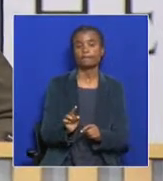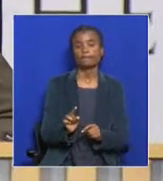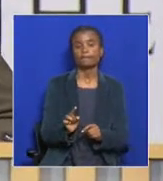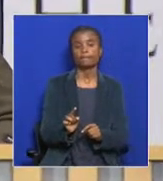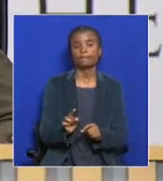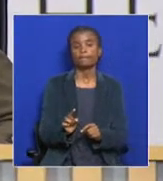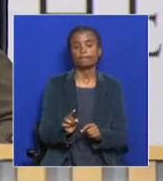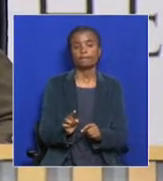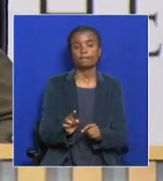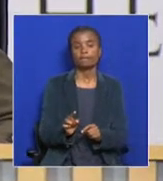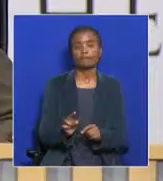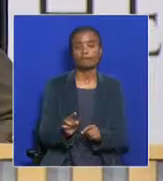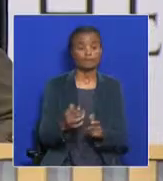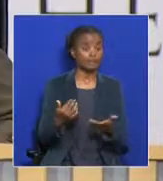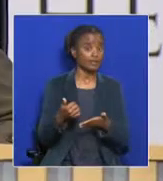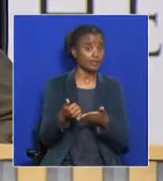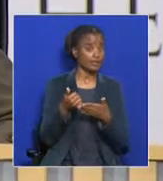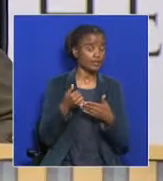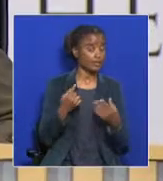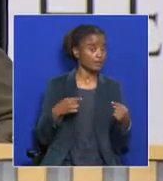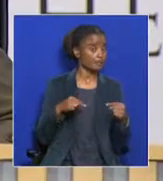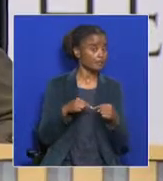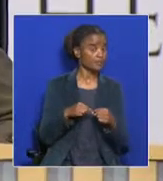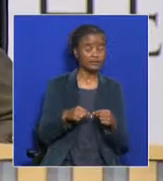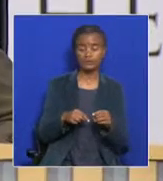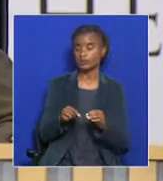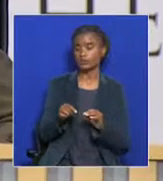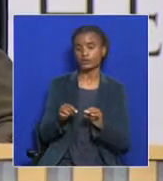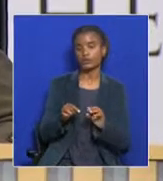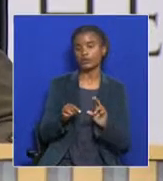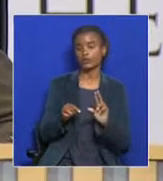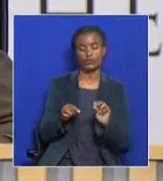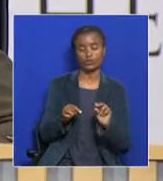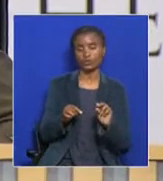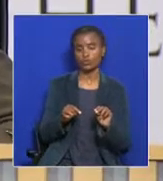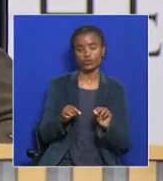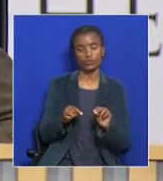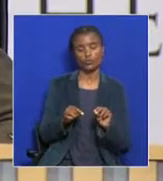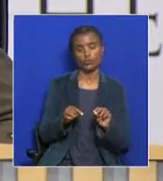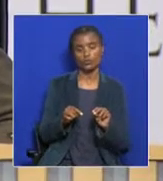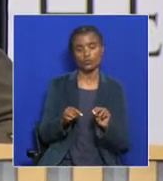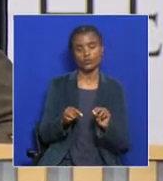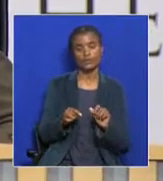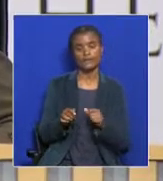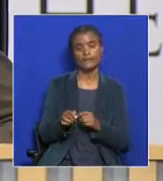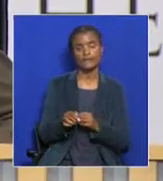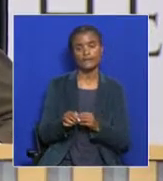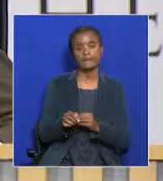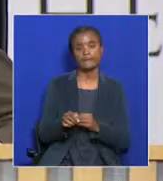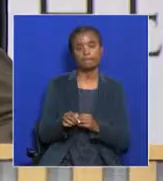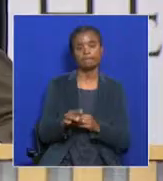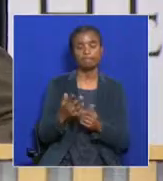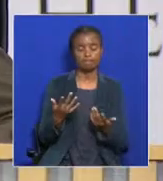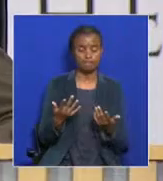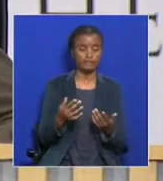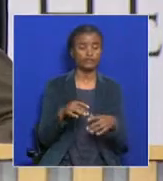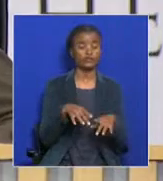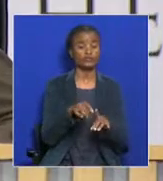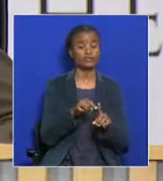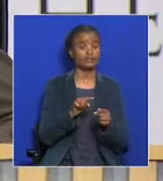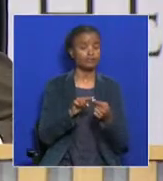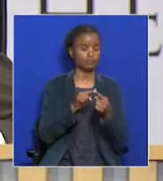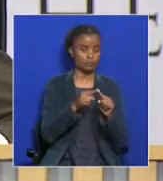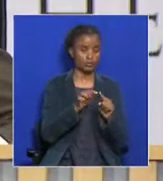any of that take us anywhere? Yeah. No, and I get your point, Chair. There's no way I'm going to show you